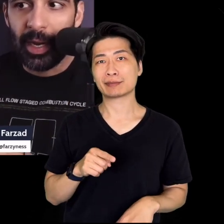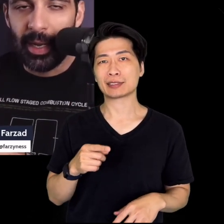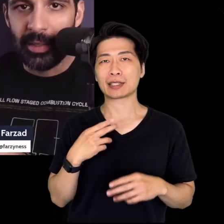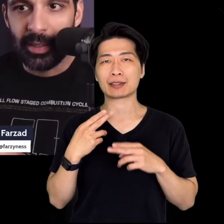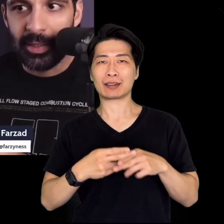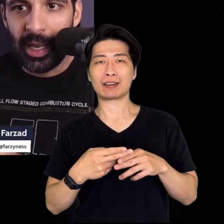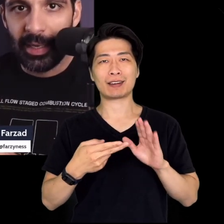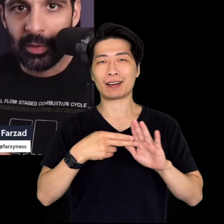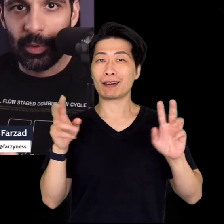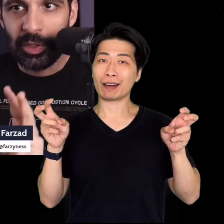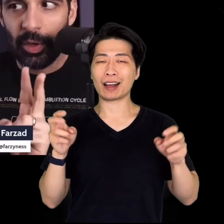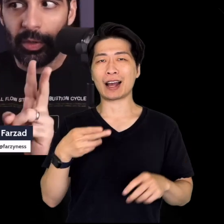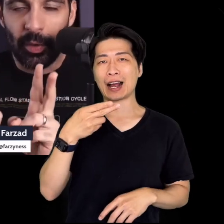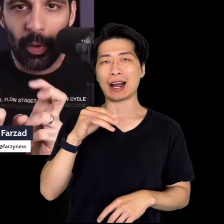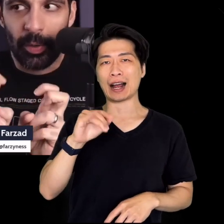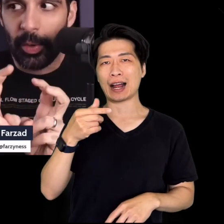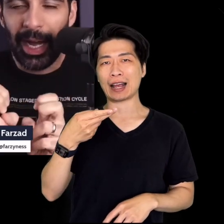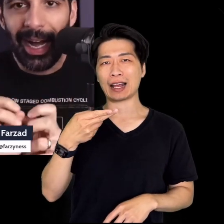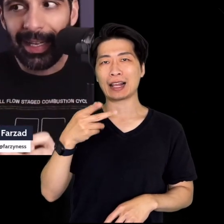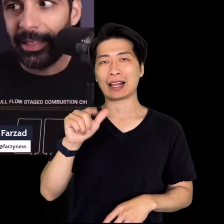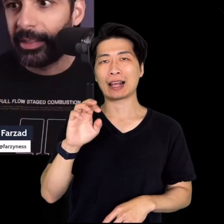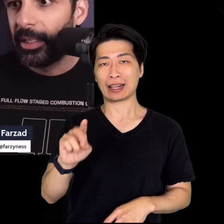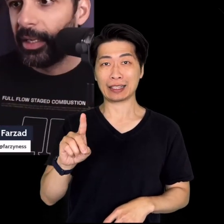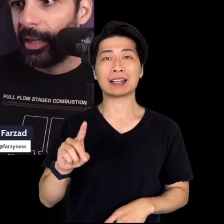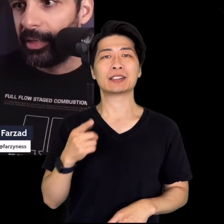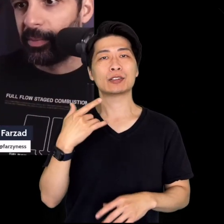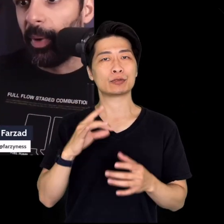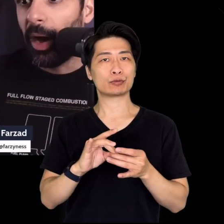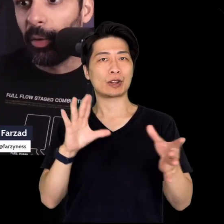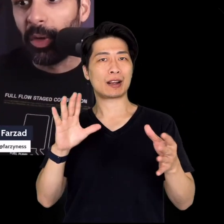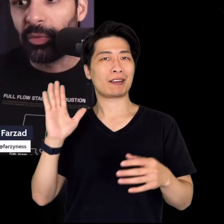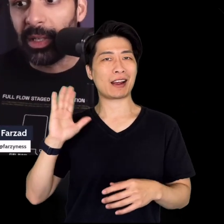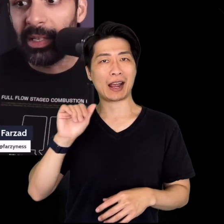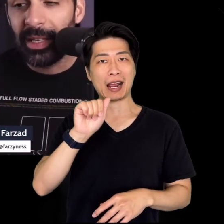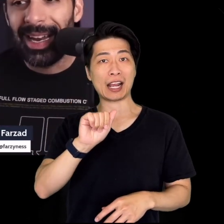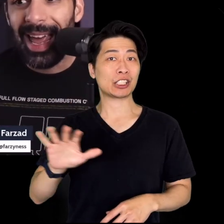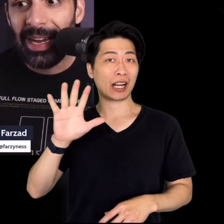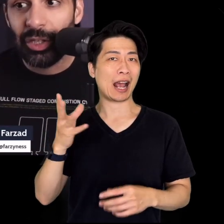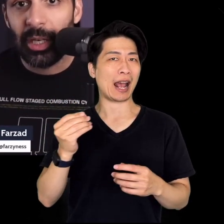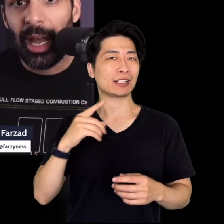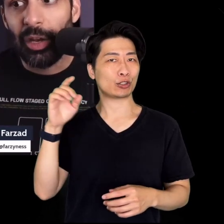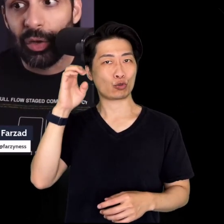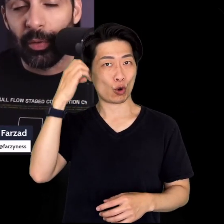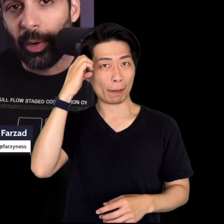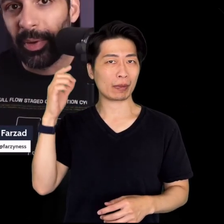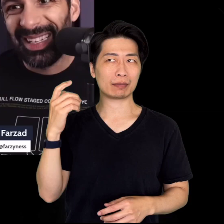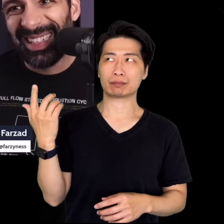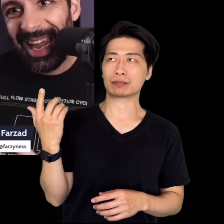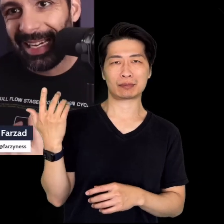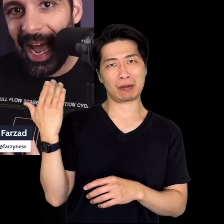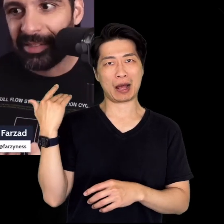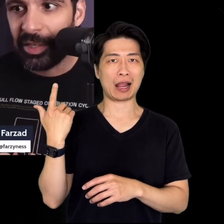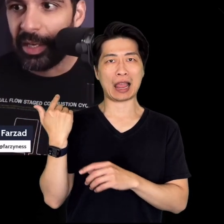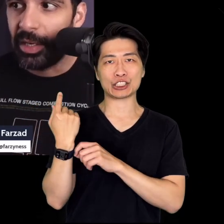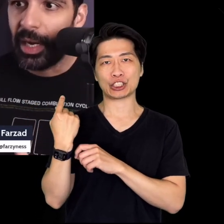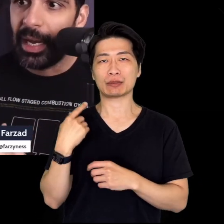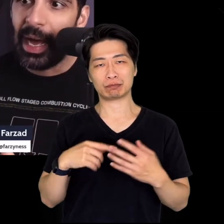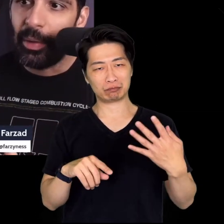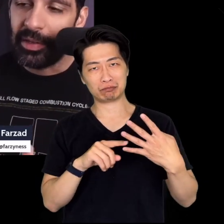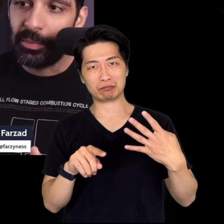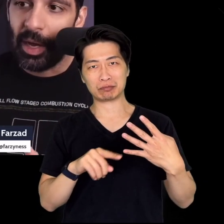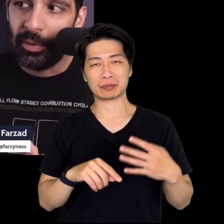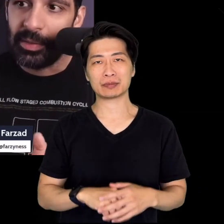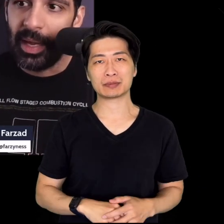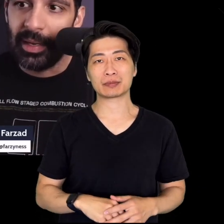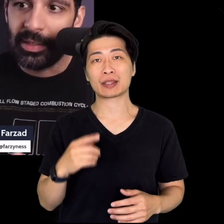probably recognize this as what's called the quote-unquote Highland. This model was released in Asia and Europe late last year, and